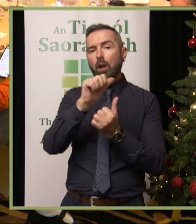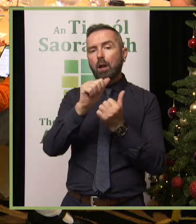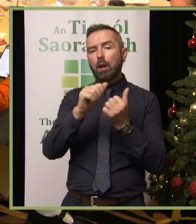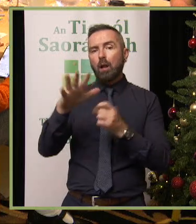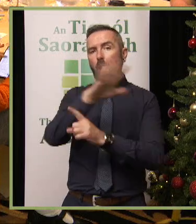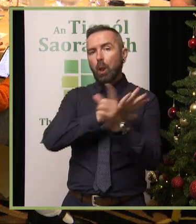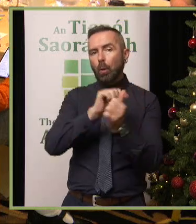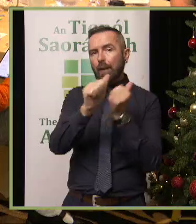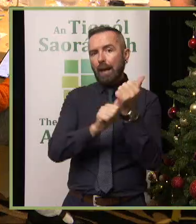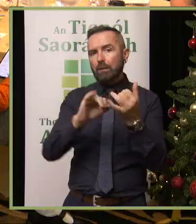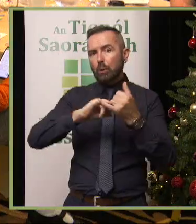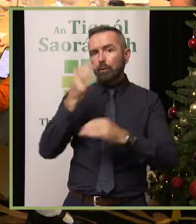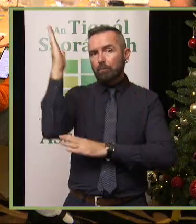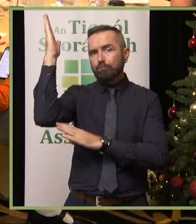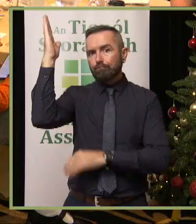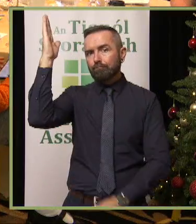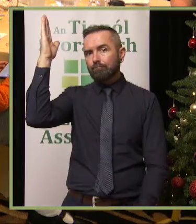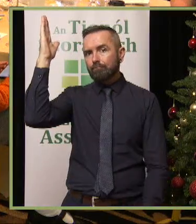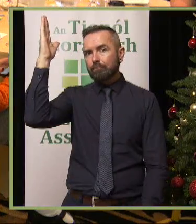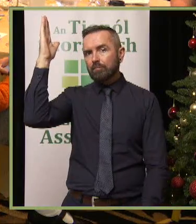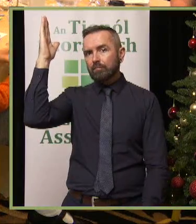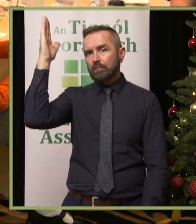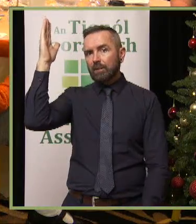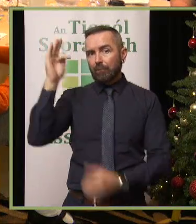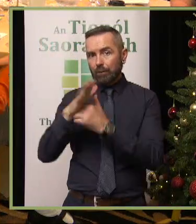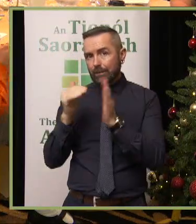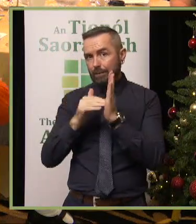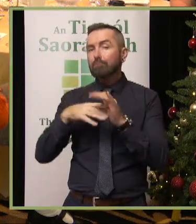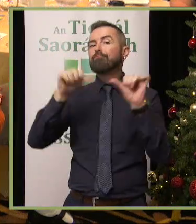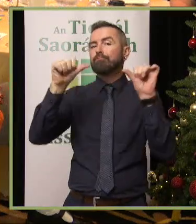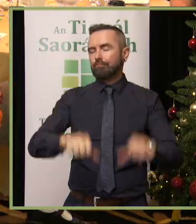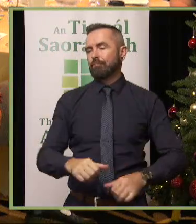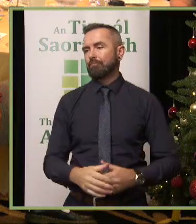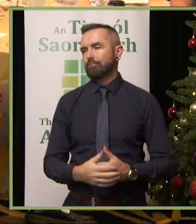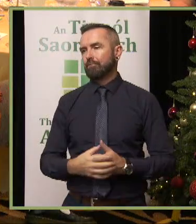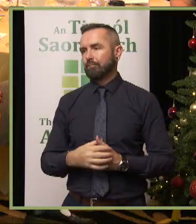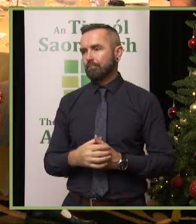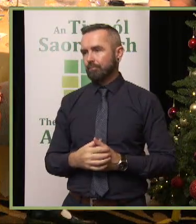local actions? All in favour? Okay, and that's keeping in there. Great.